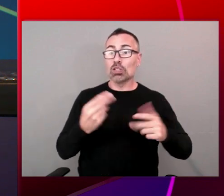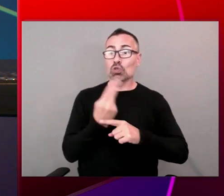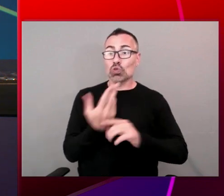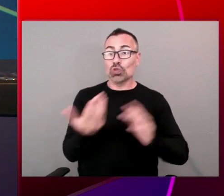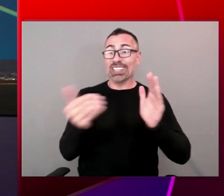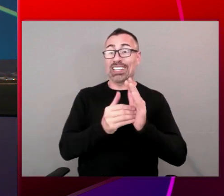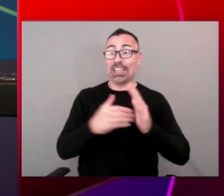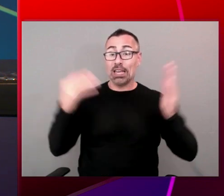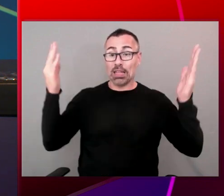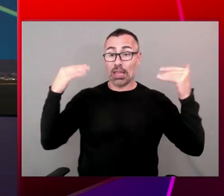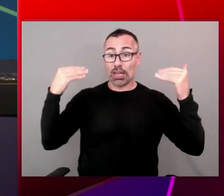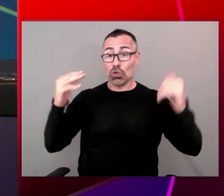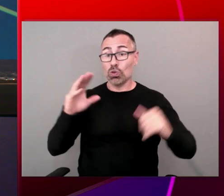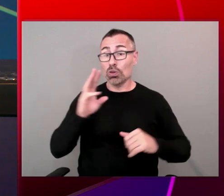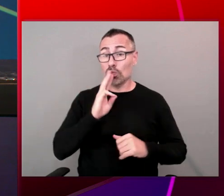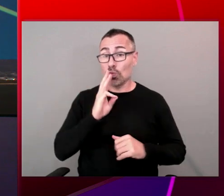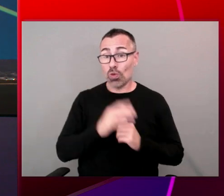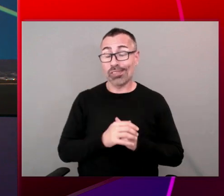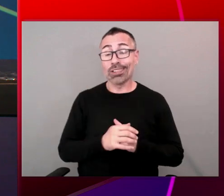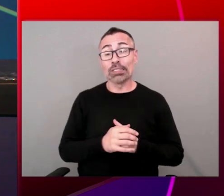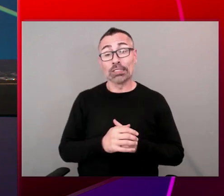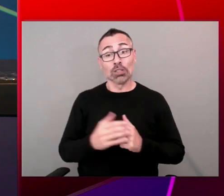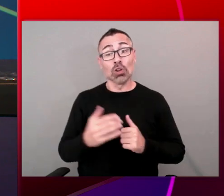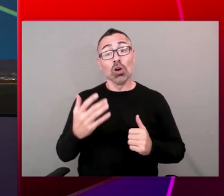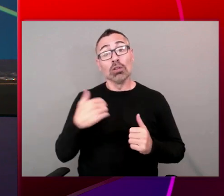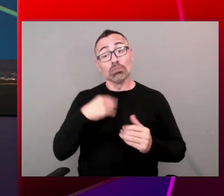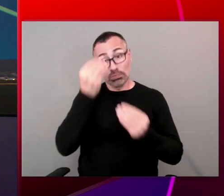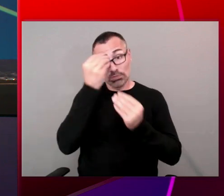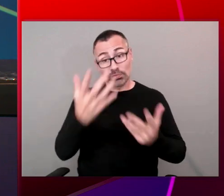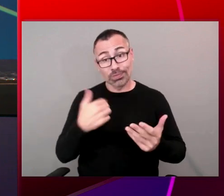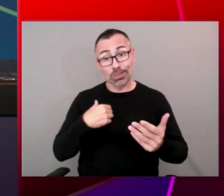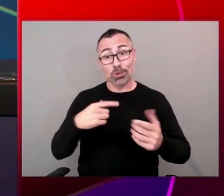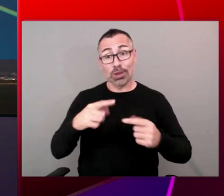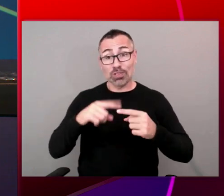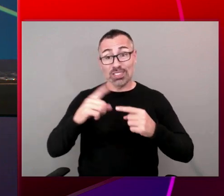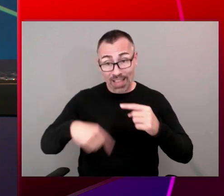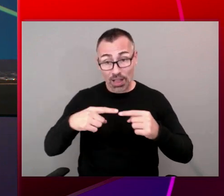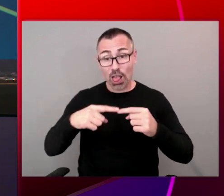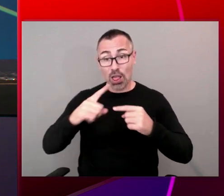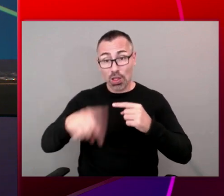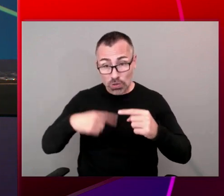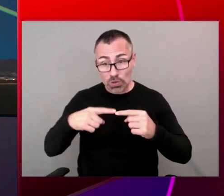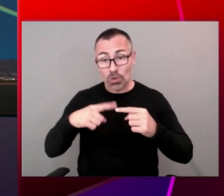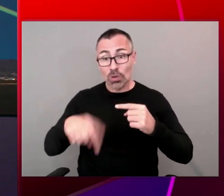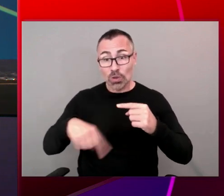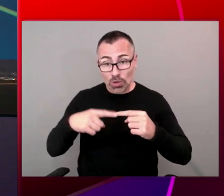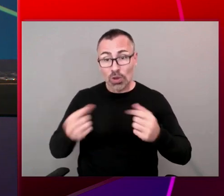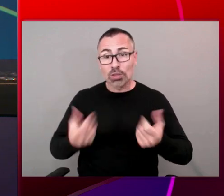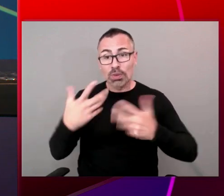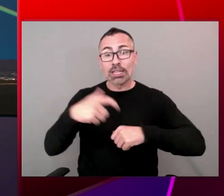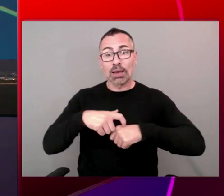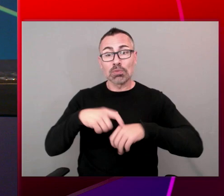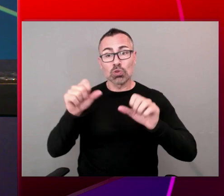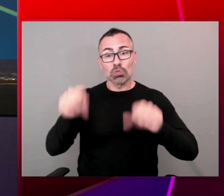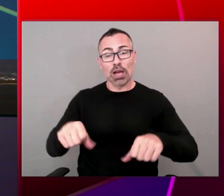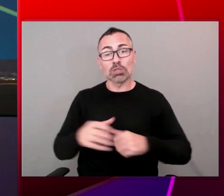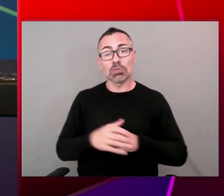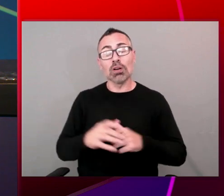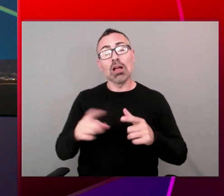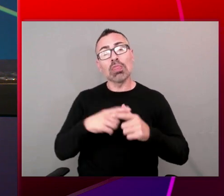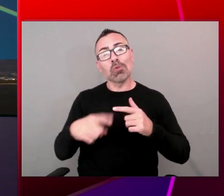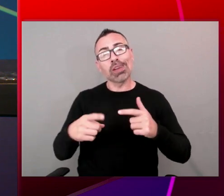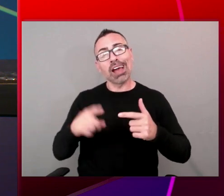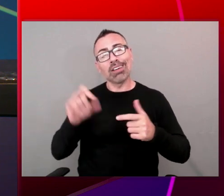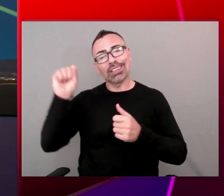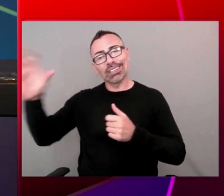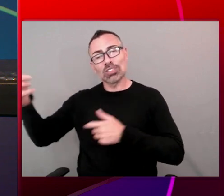how I said we cycle it through as many times as possible? It gets to a point where we do have to discharge and bring in fresh water. But we can still use